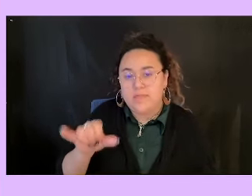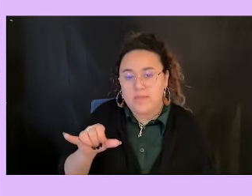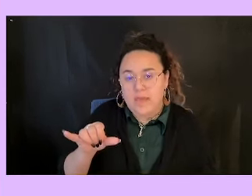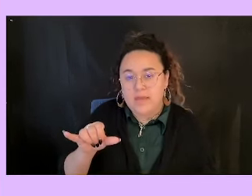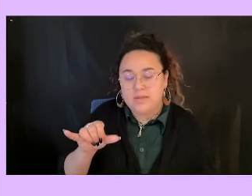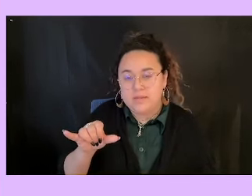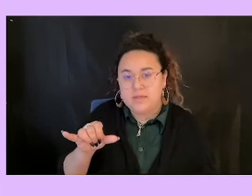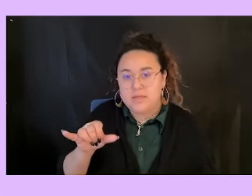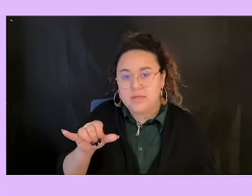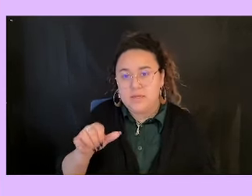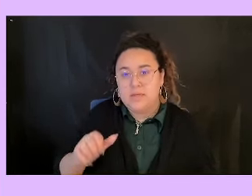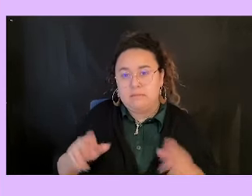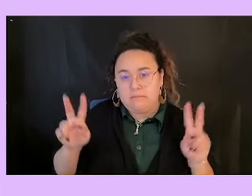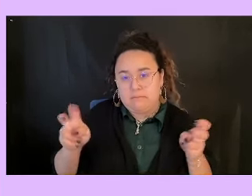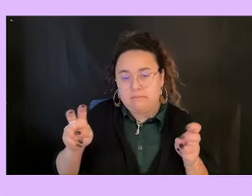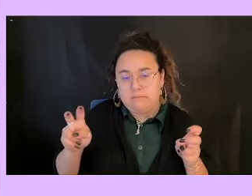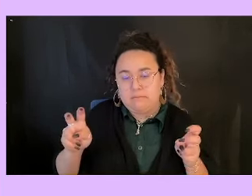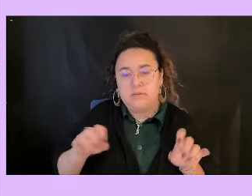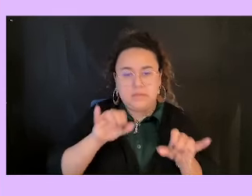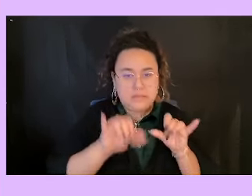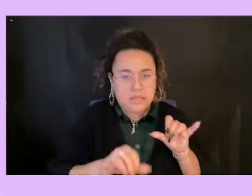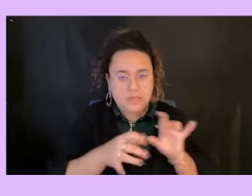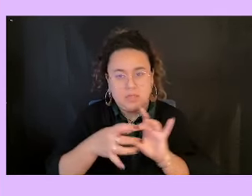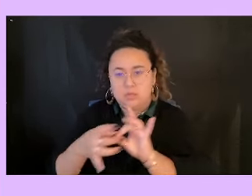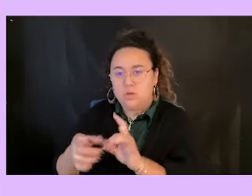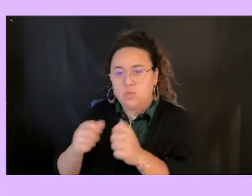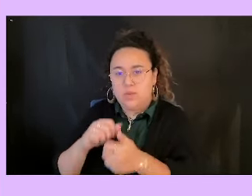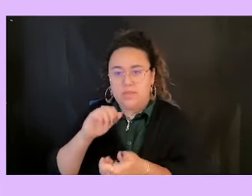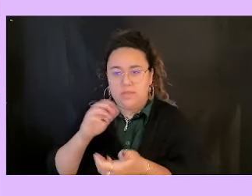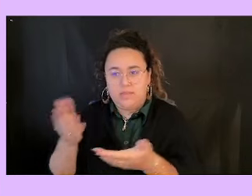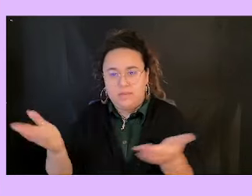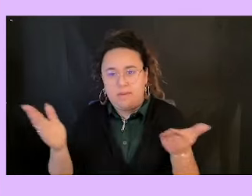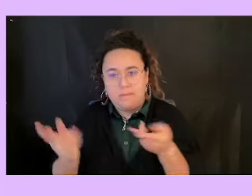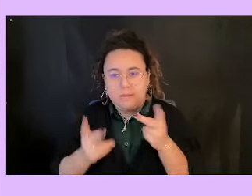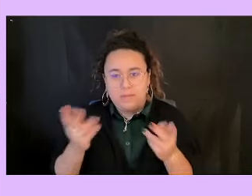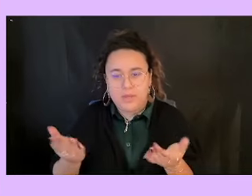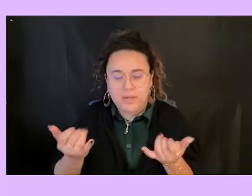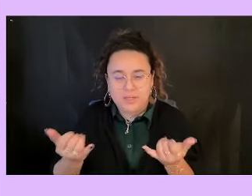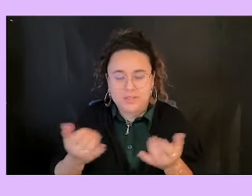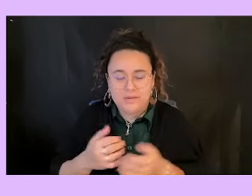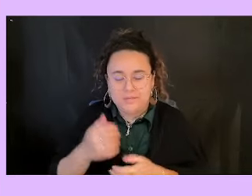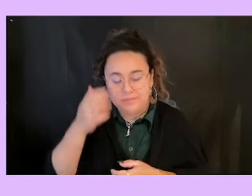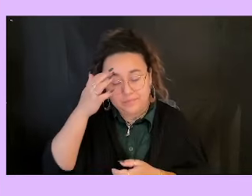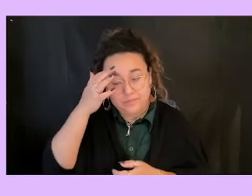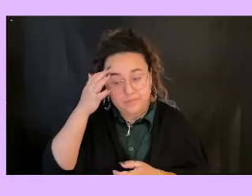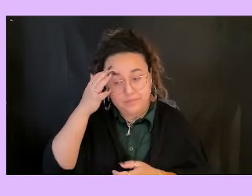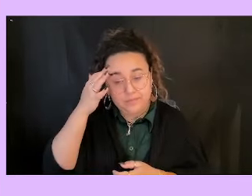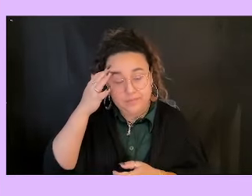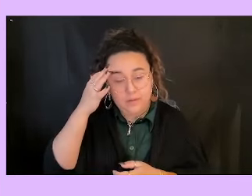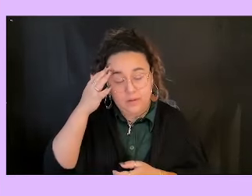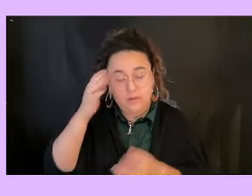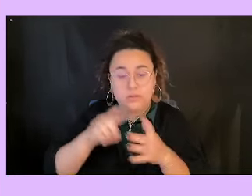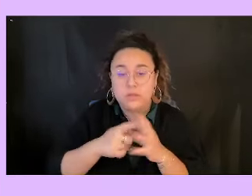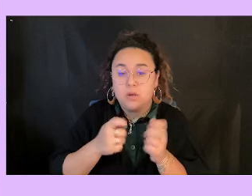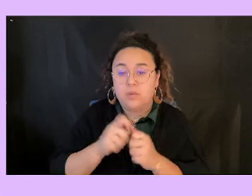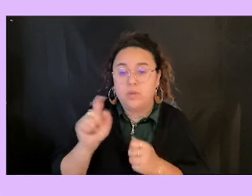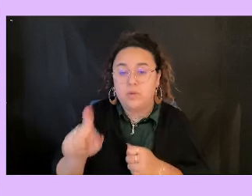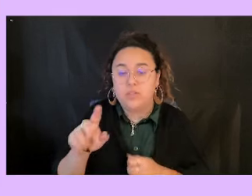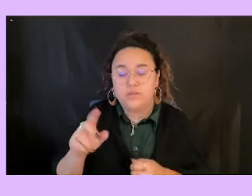relationship and collaboration with the folks who are represented up here today. So I want to start with a question for Sean and